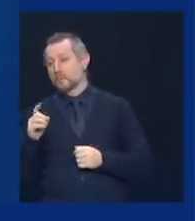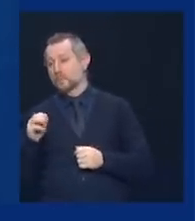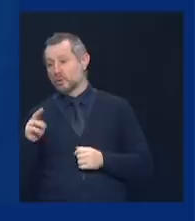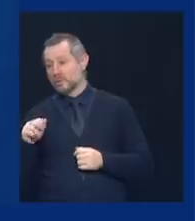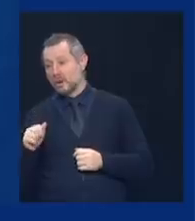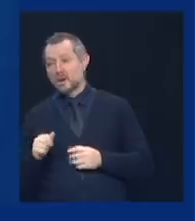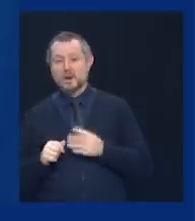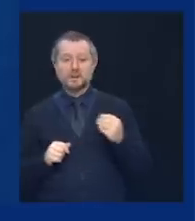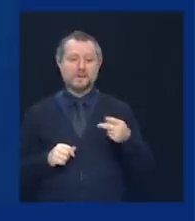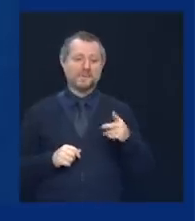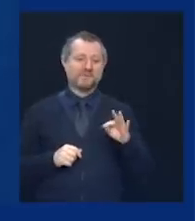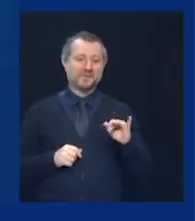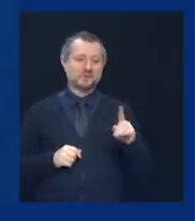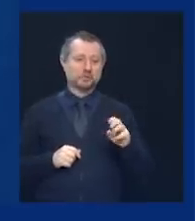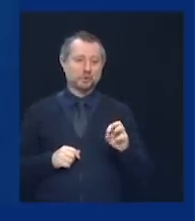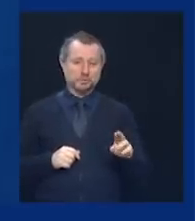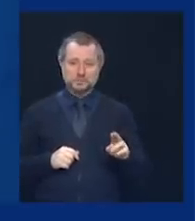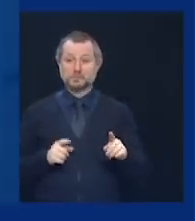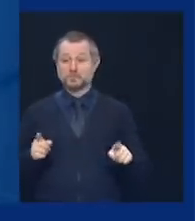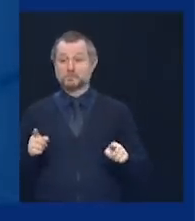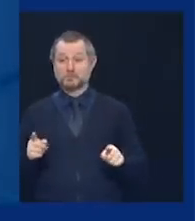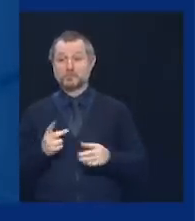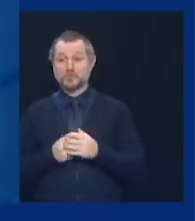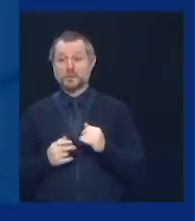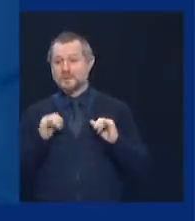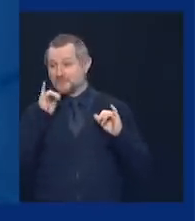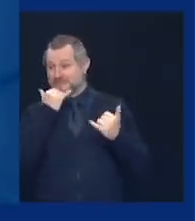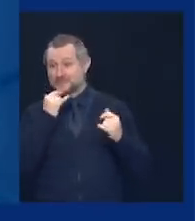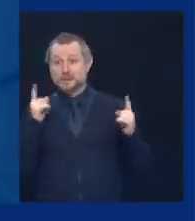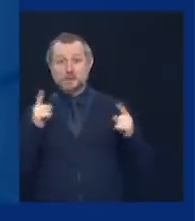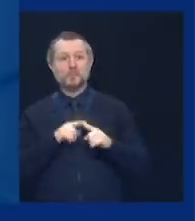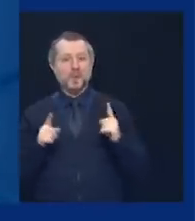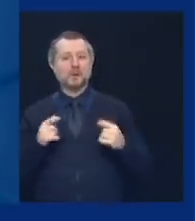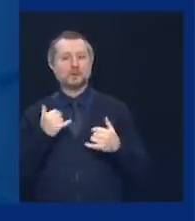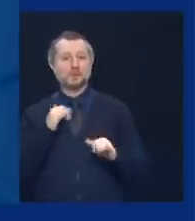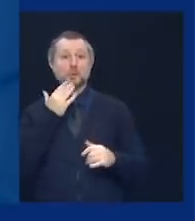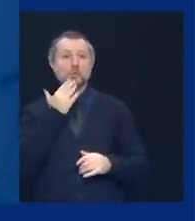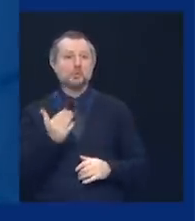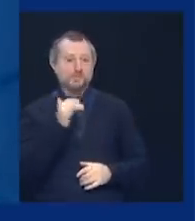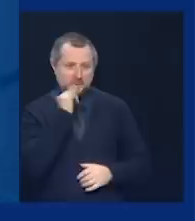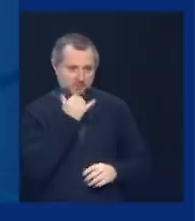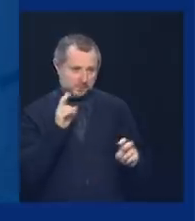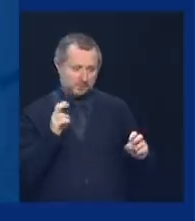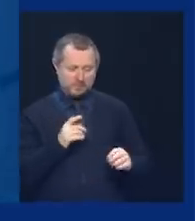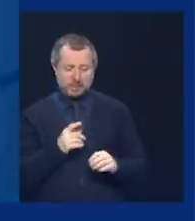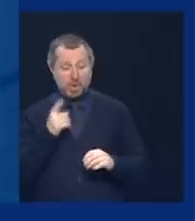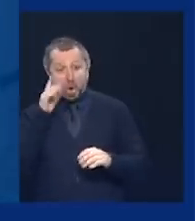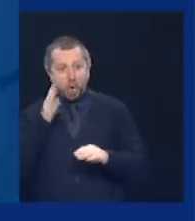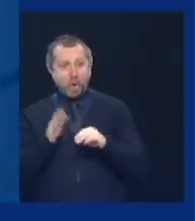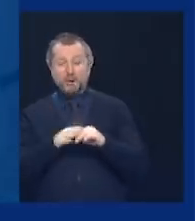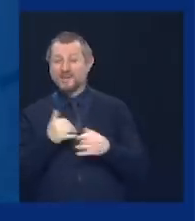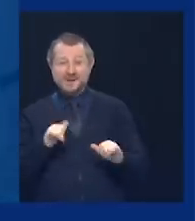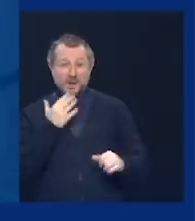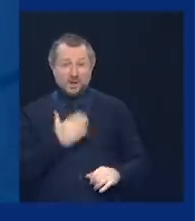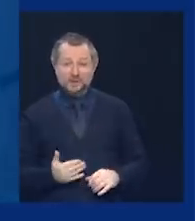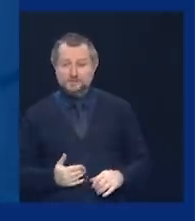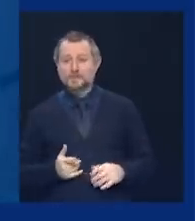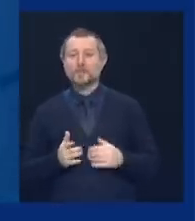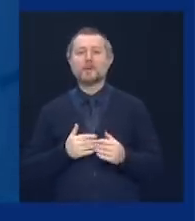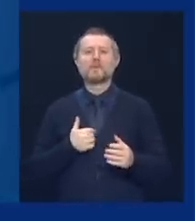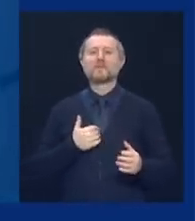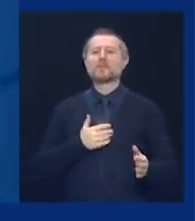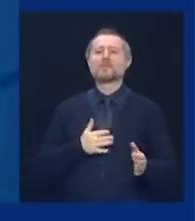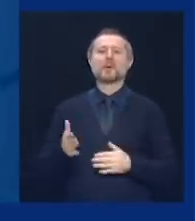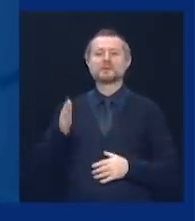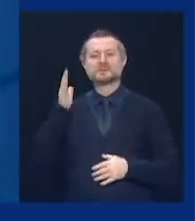made a mistake, but it was a mistake in a positive direction. I'm working on the State of the State now.